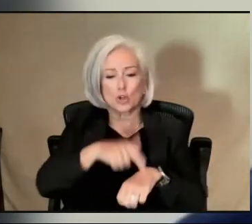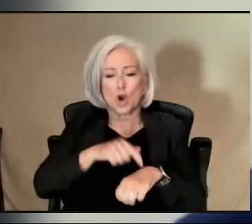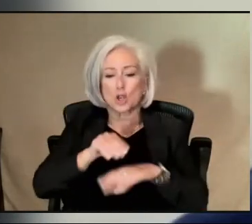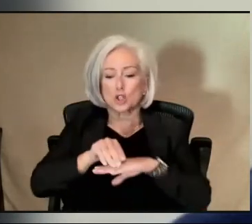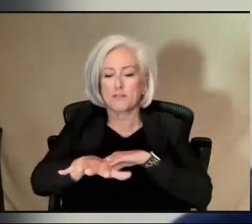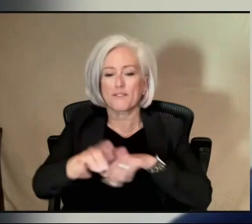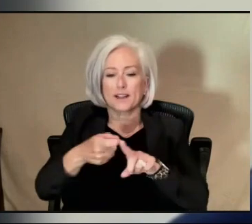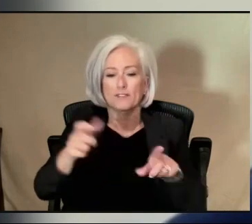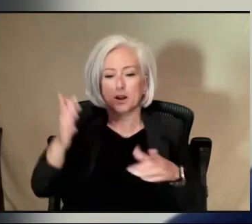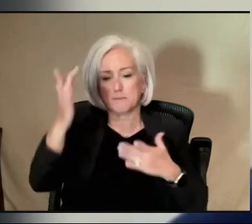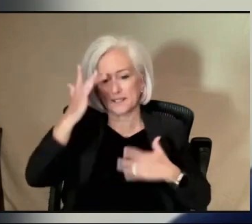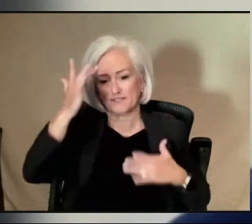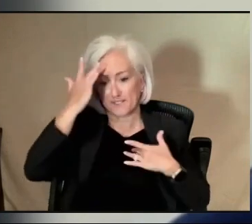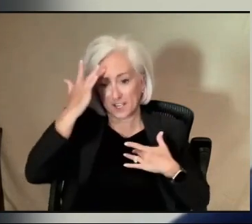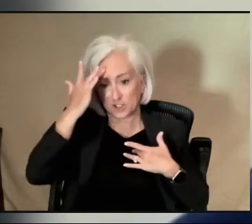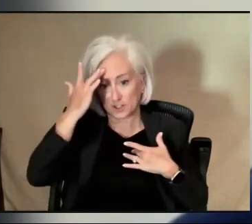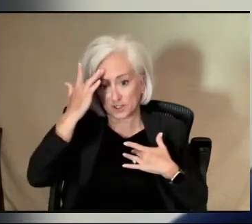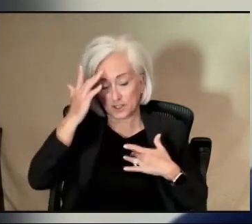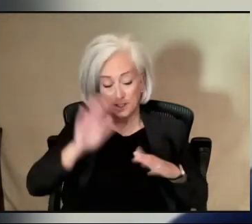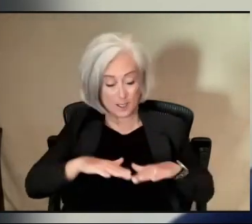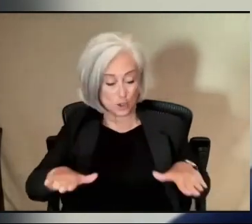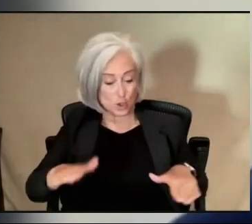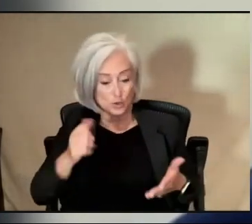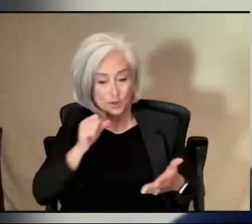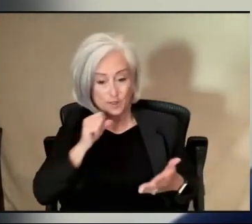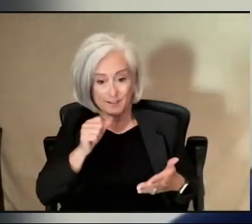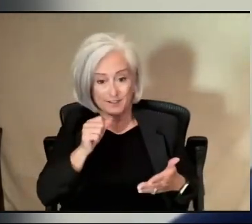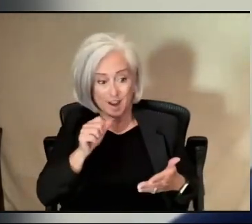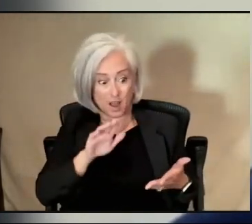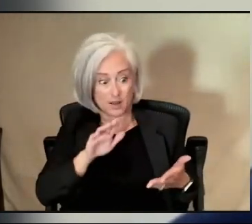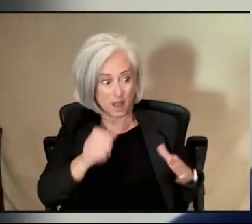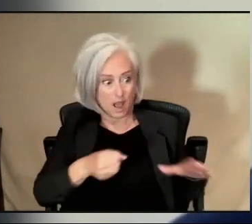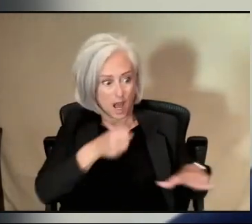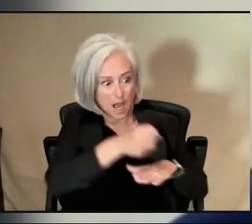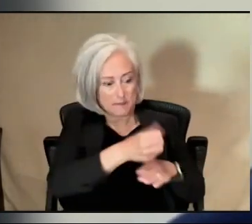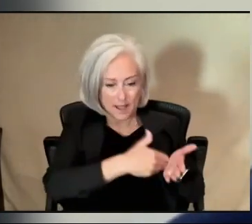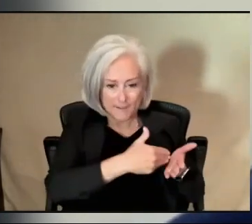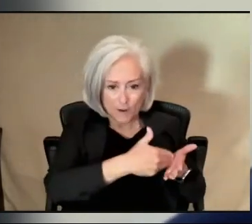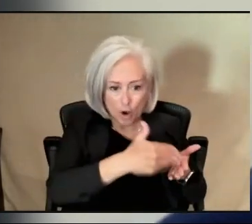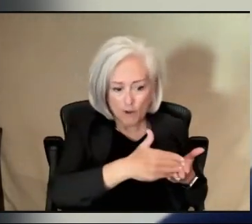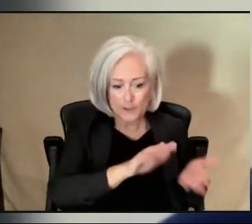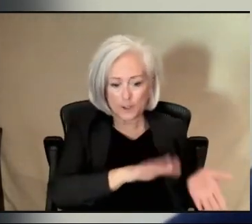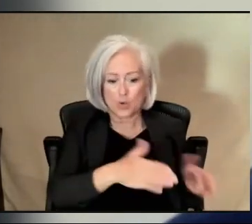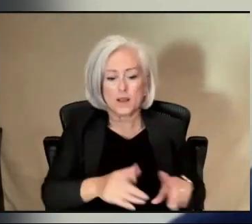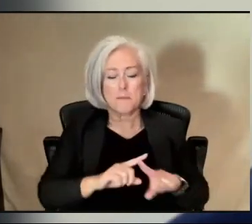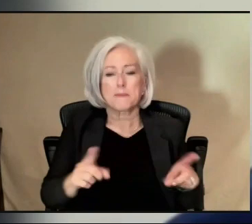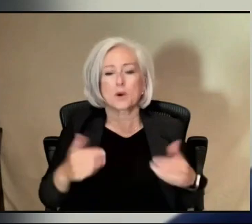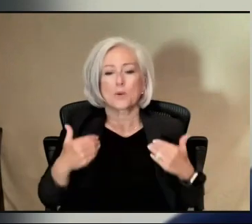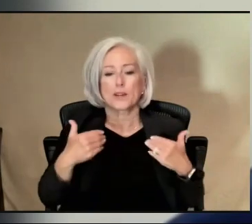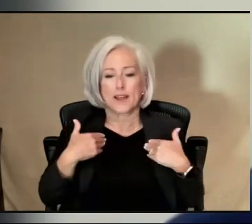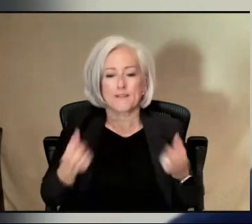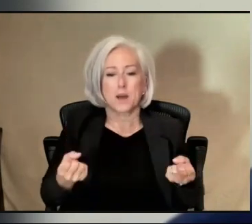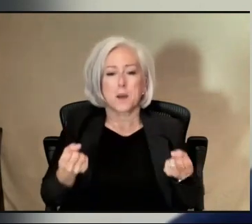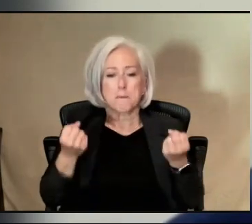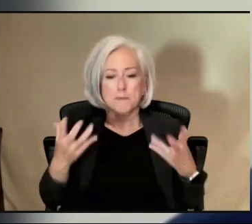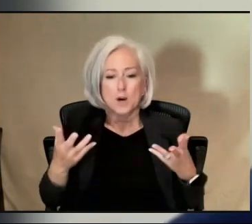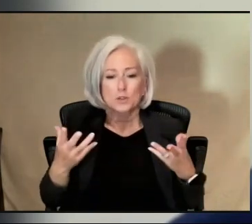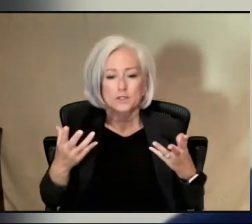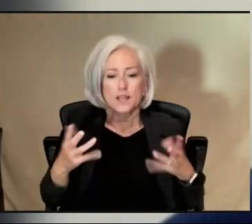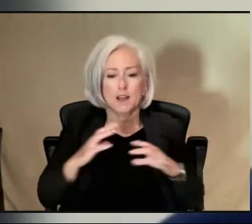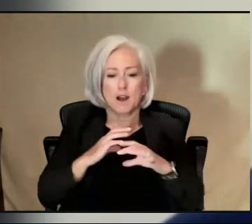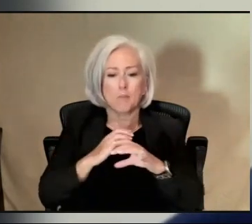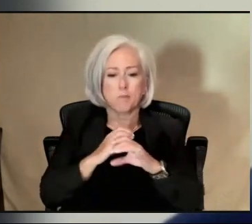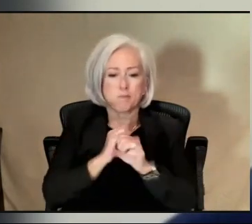children have not been hospitalized or dying, although there is that multi-inflammatory syndrome, MIS-C, in